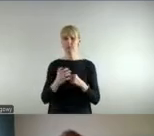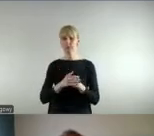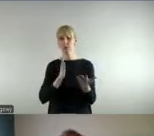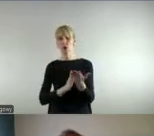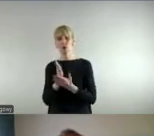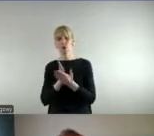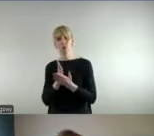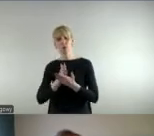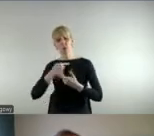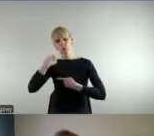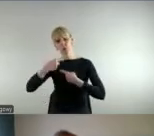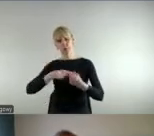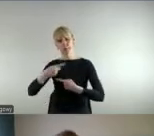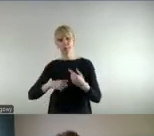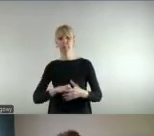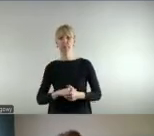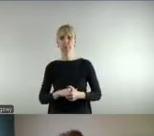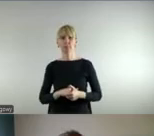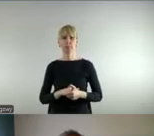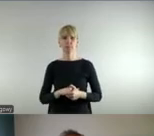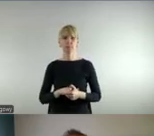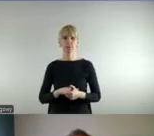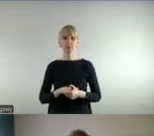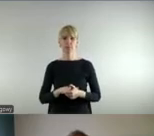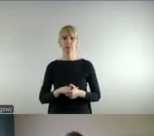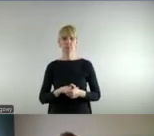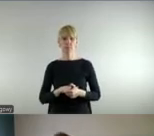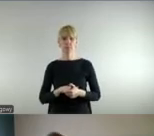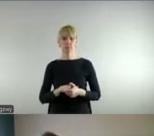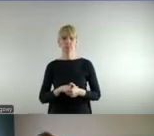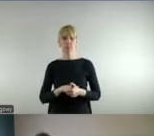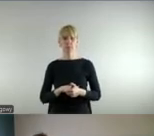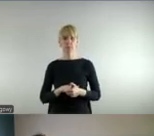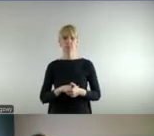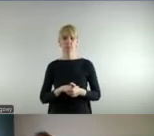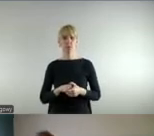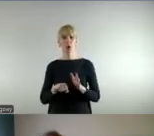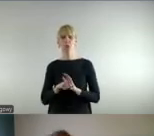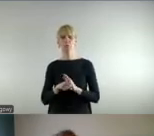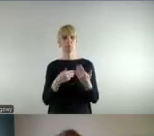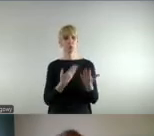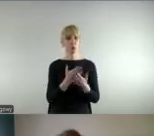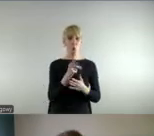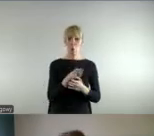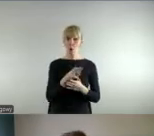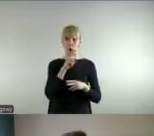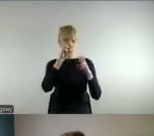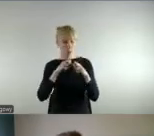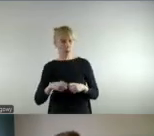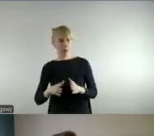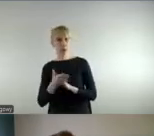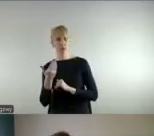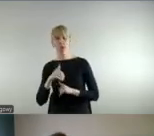analysis, from the left, to the handling of the event, and to the right, to the actual event and dealing with the